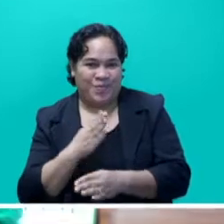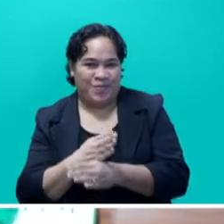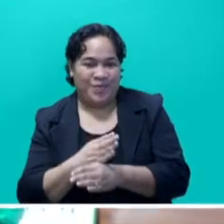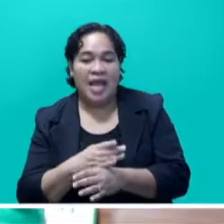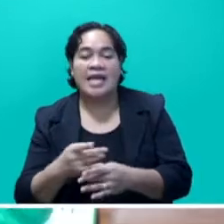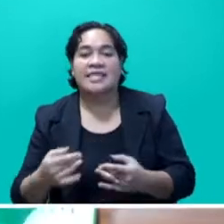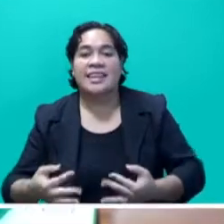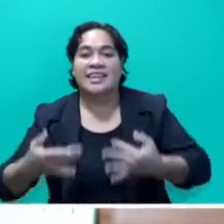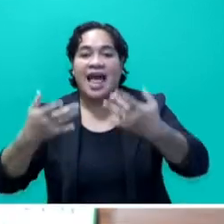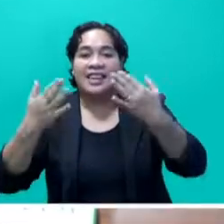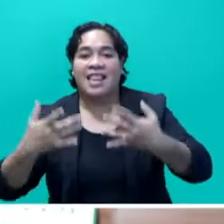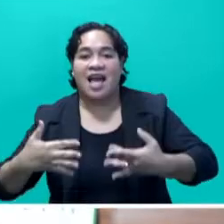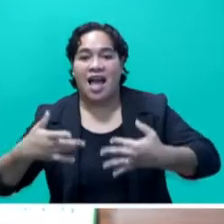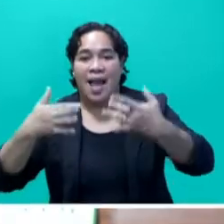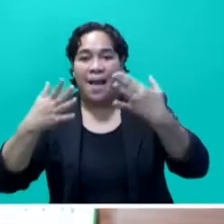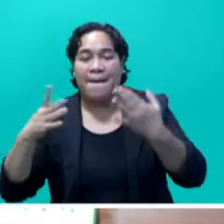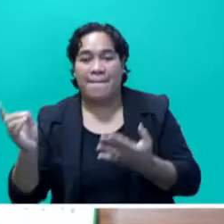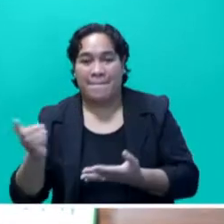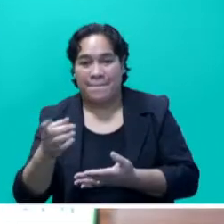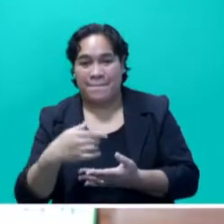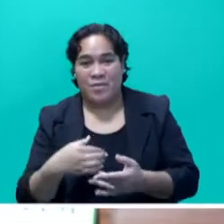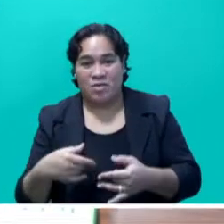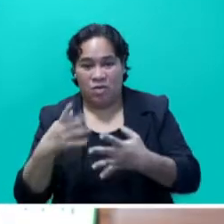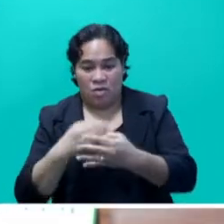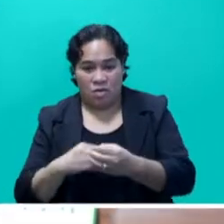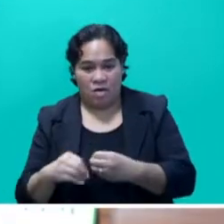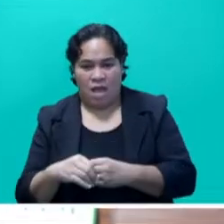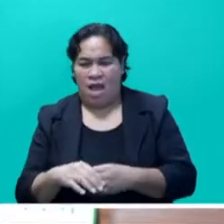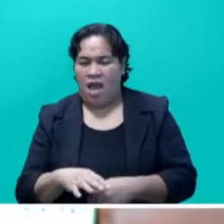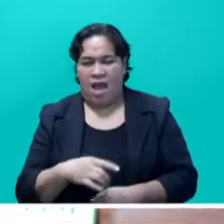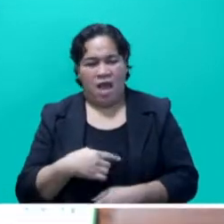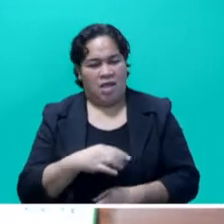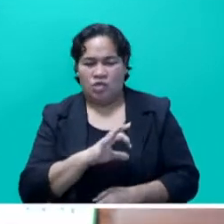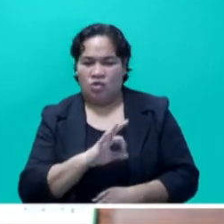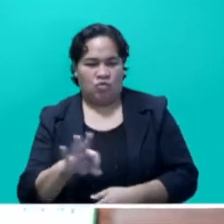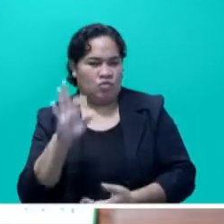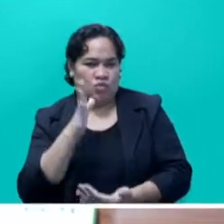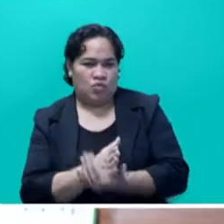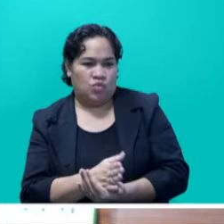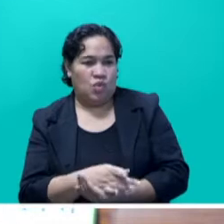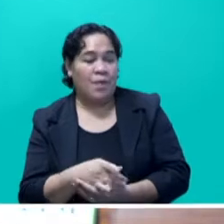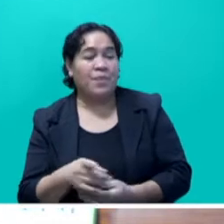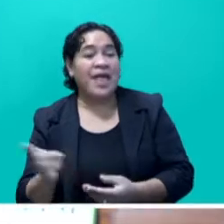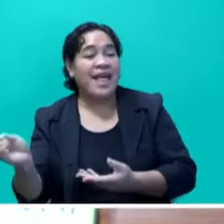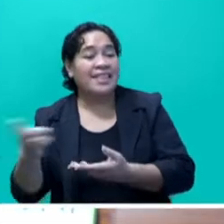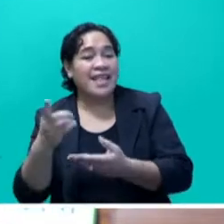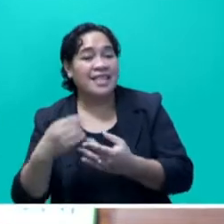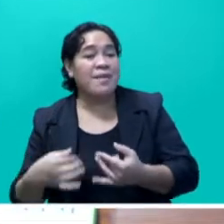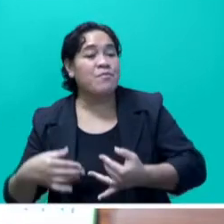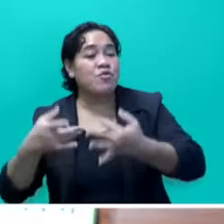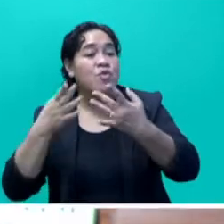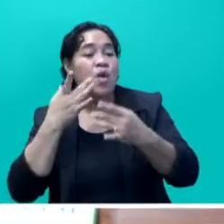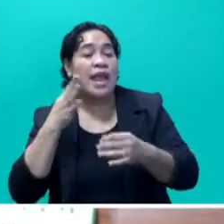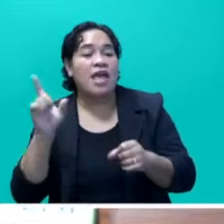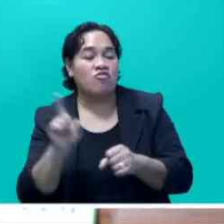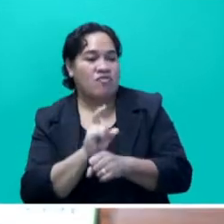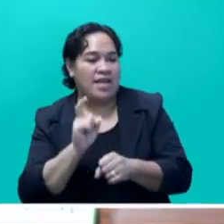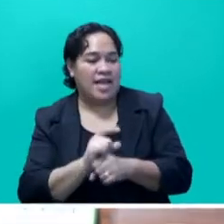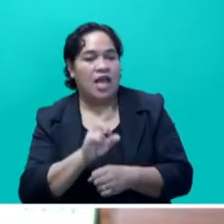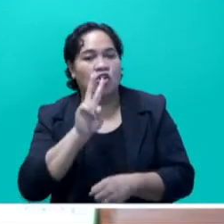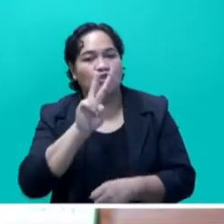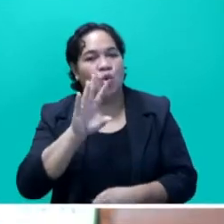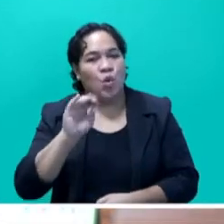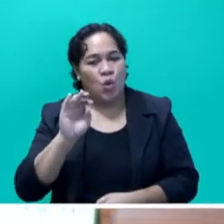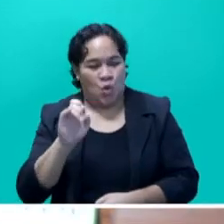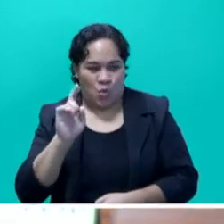Bureau. Actually, that is not so. Data Bureau was created in 2001, and